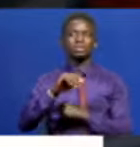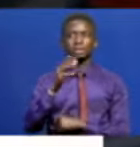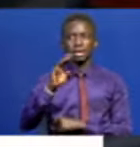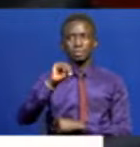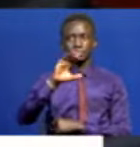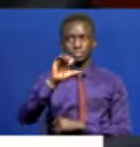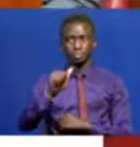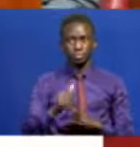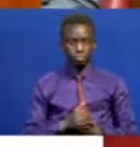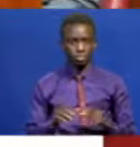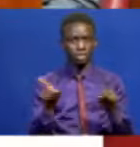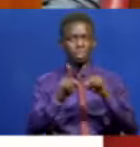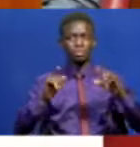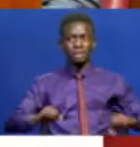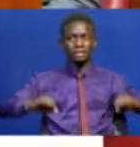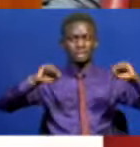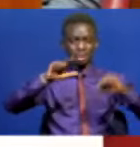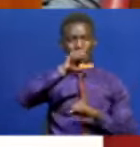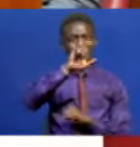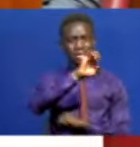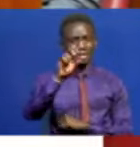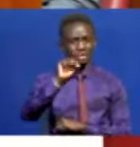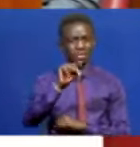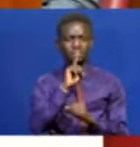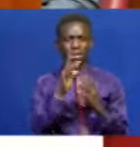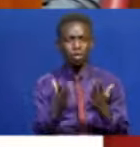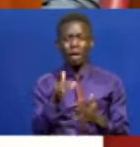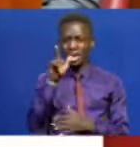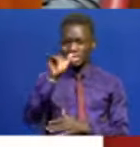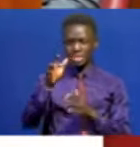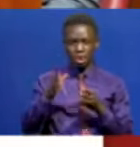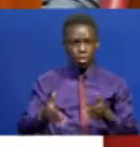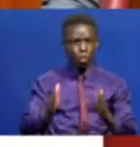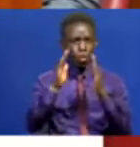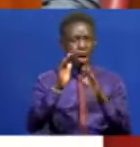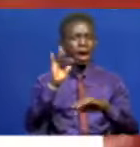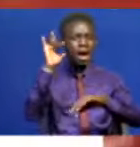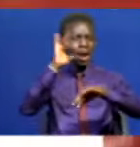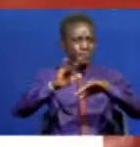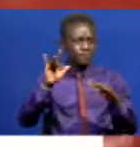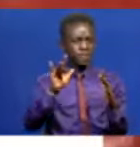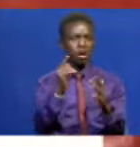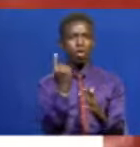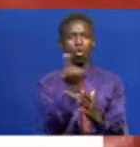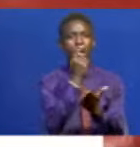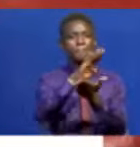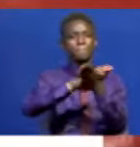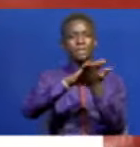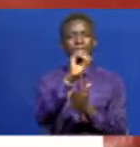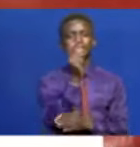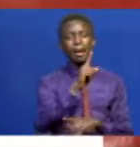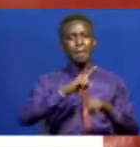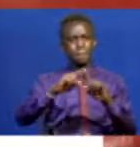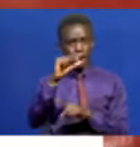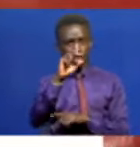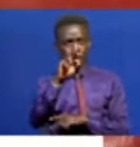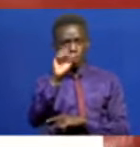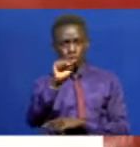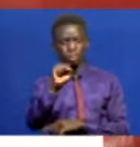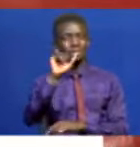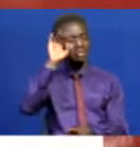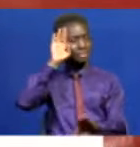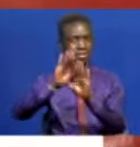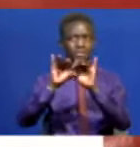Lynn Mengich said only the salary structure was altered, but the gross pay remains the same. We use job